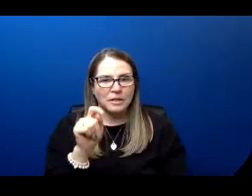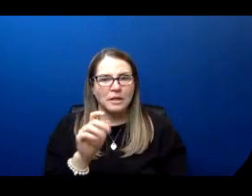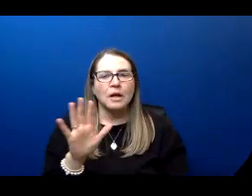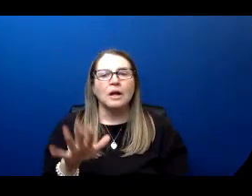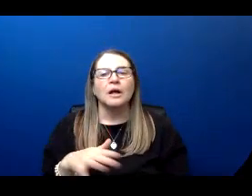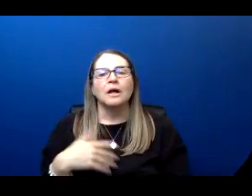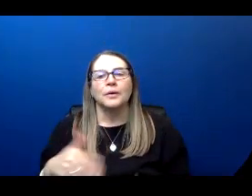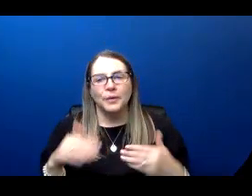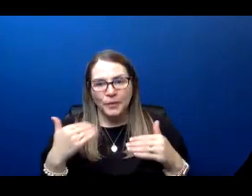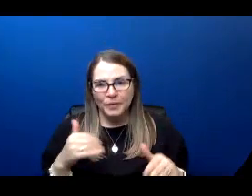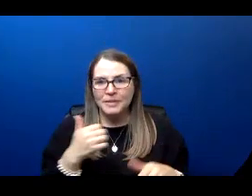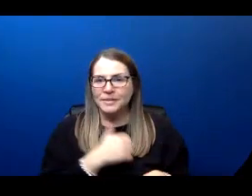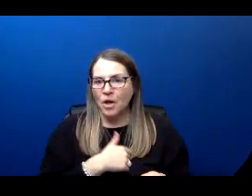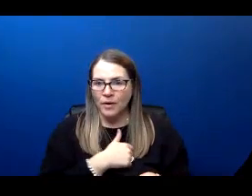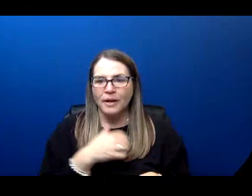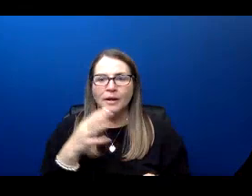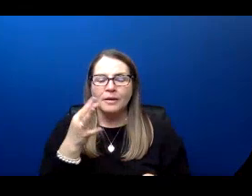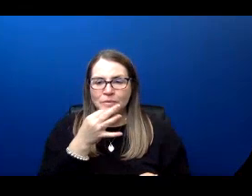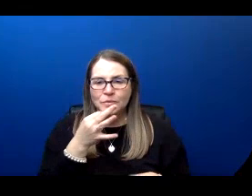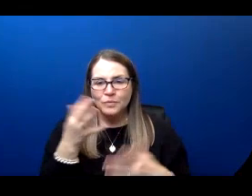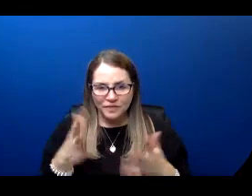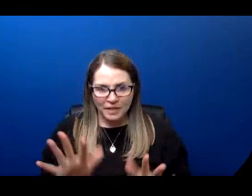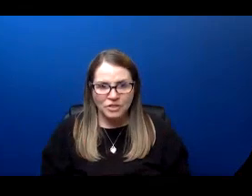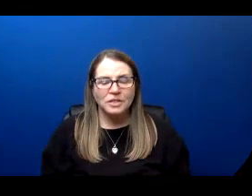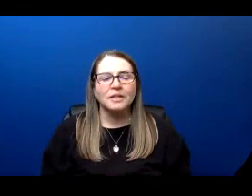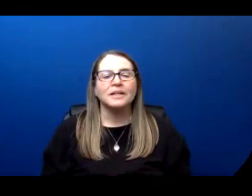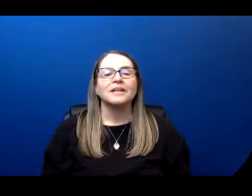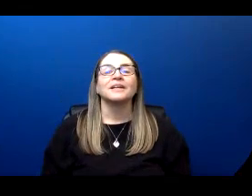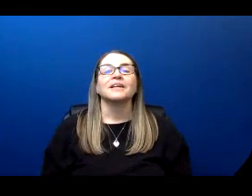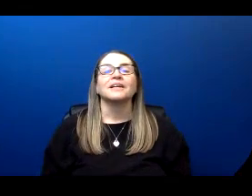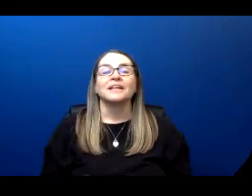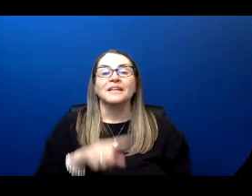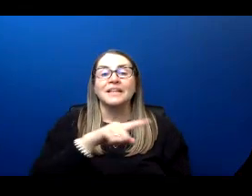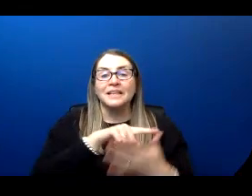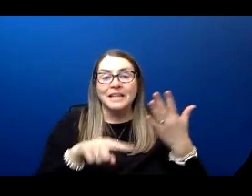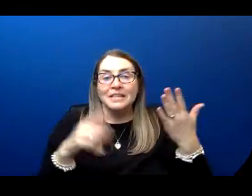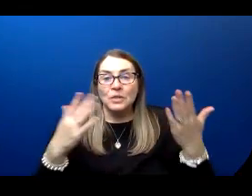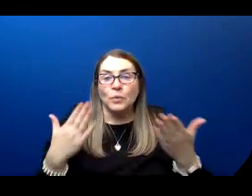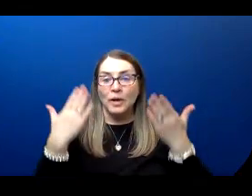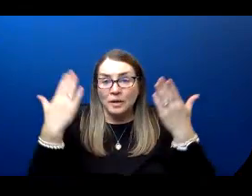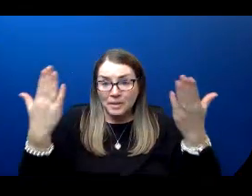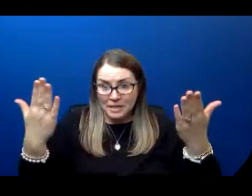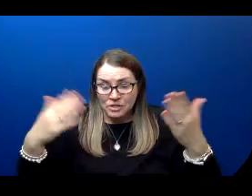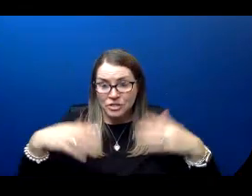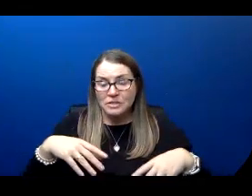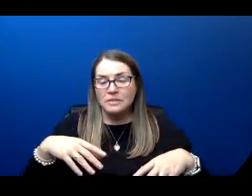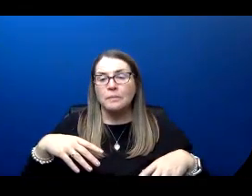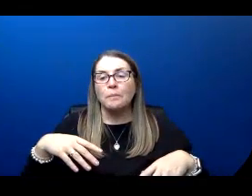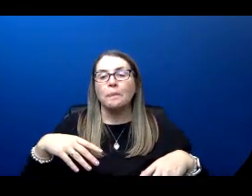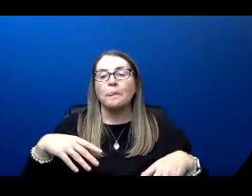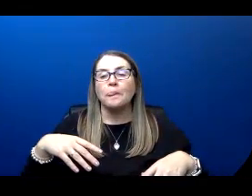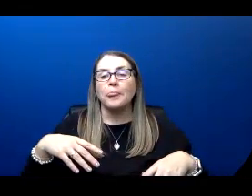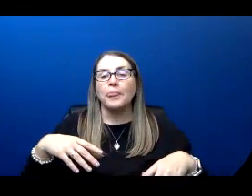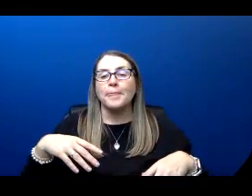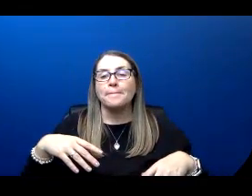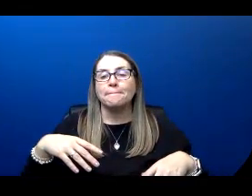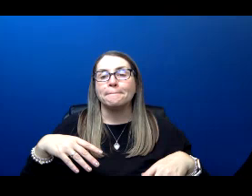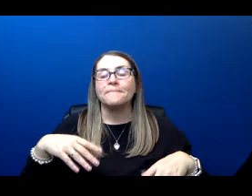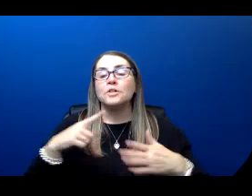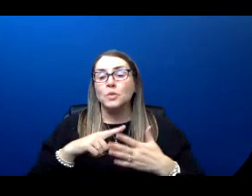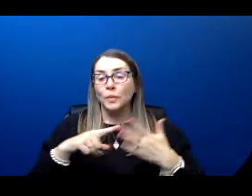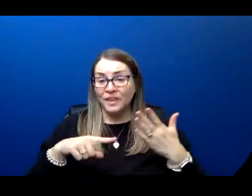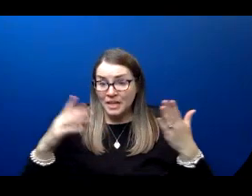done. And lastly, these are some of the recommendations. I do want to say that these